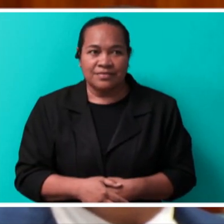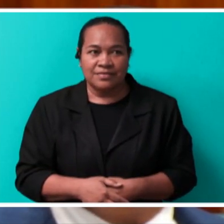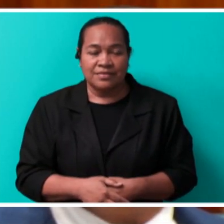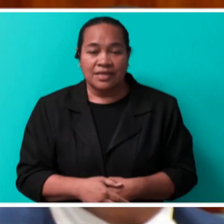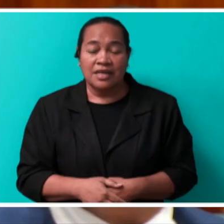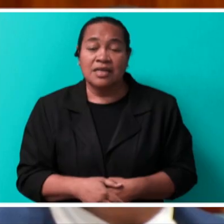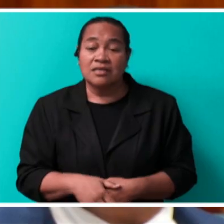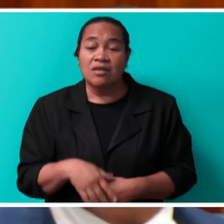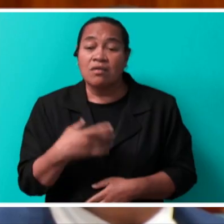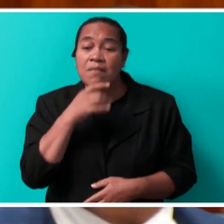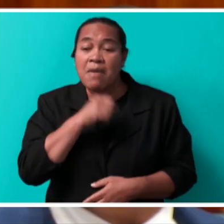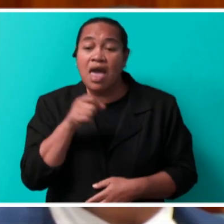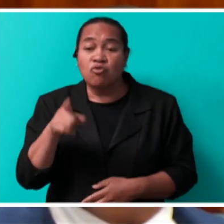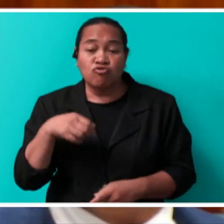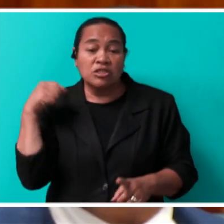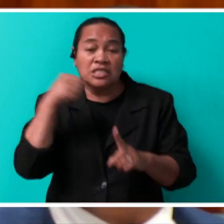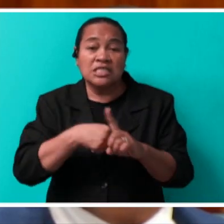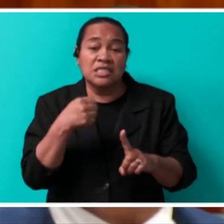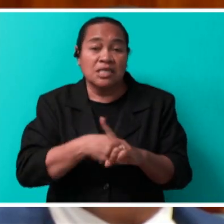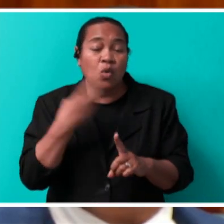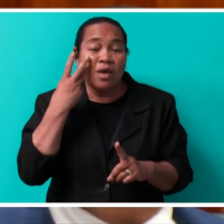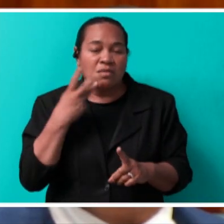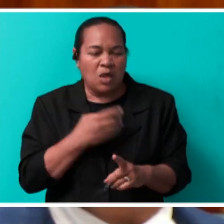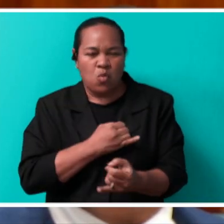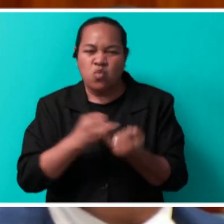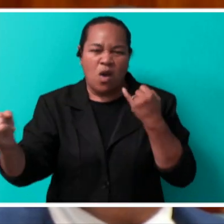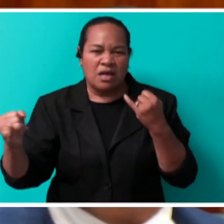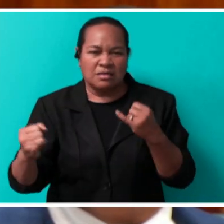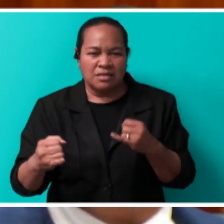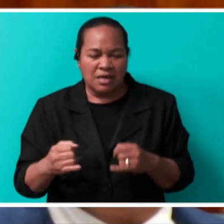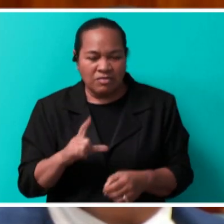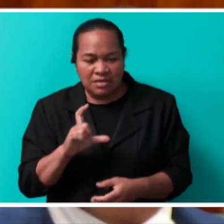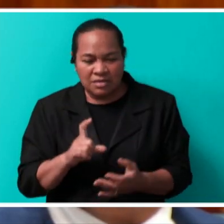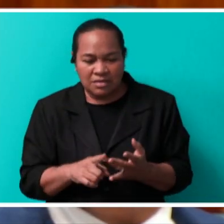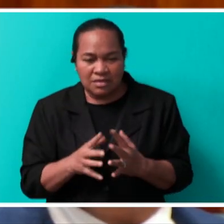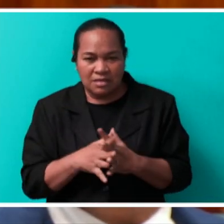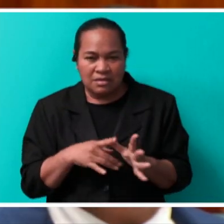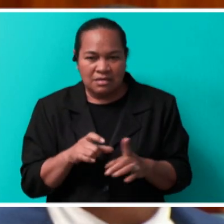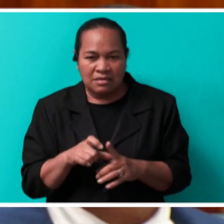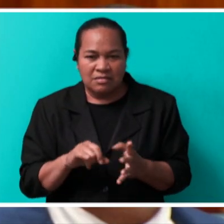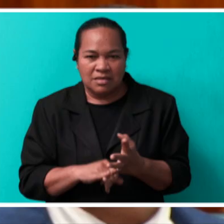those men who hit women are the worst cowards, let me say. Yes.